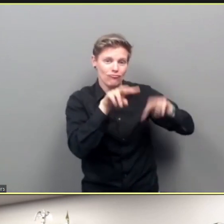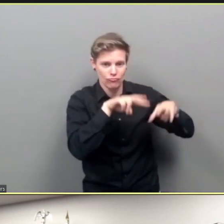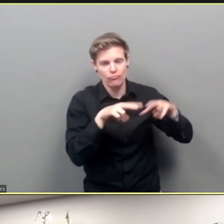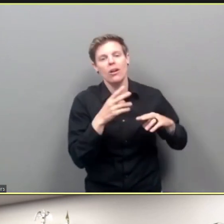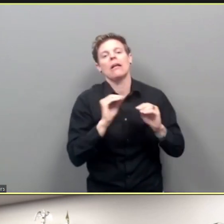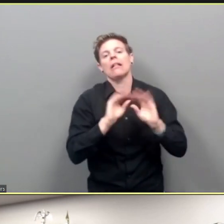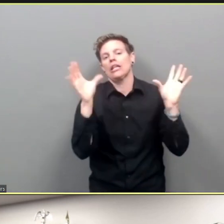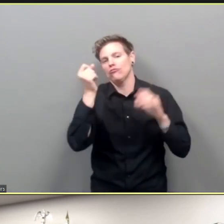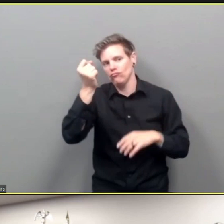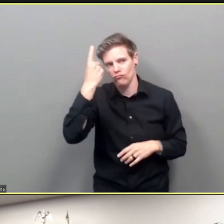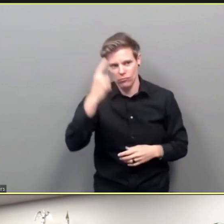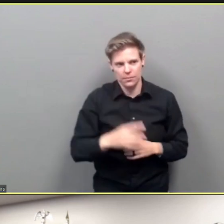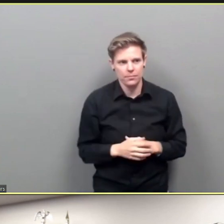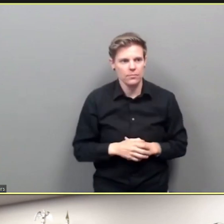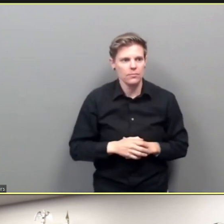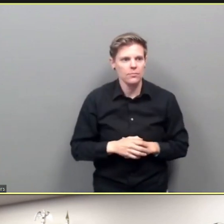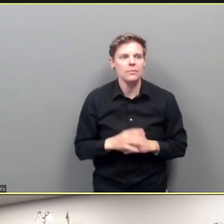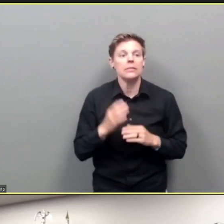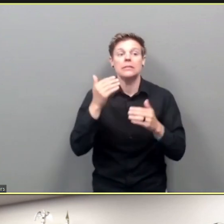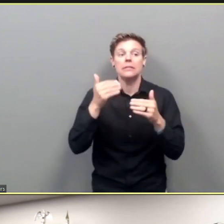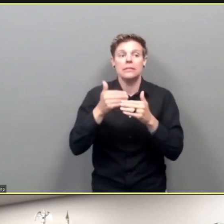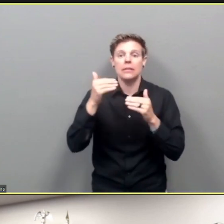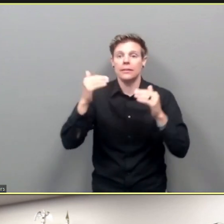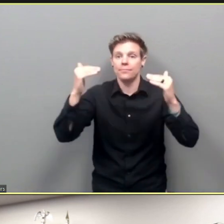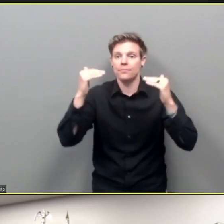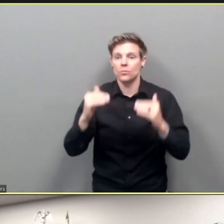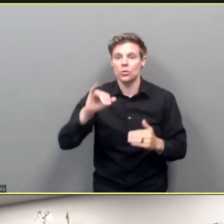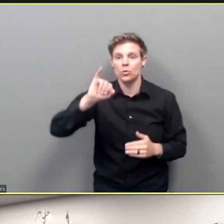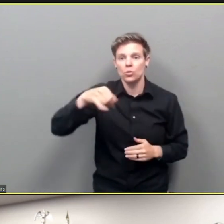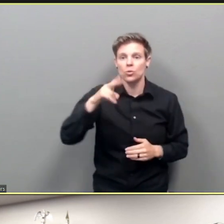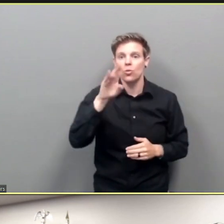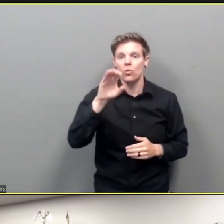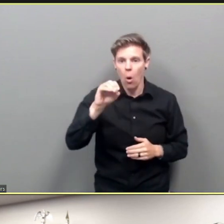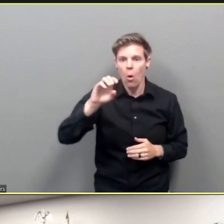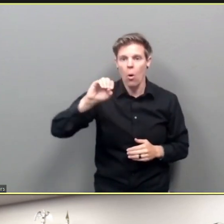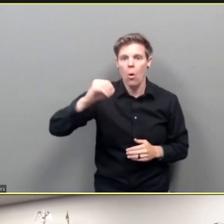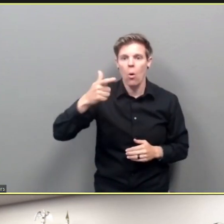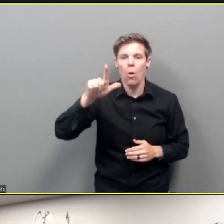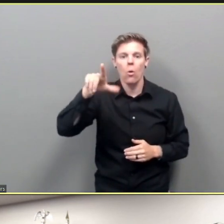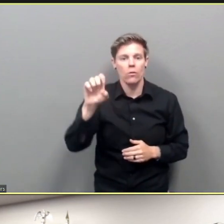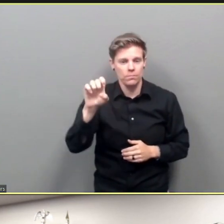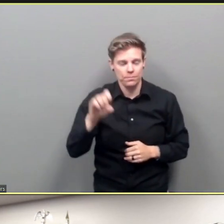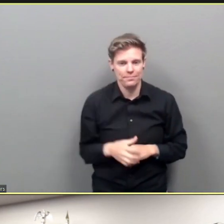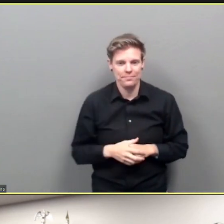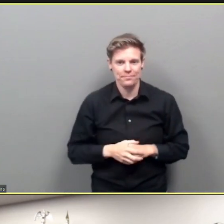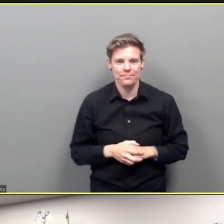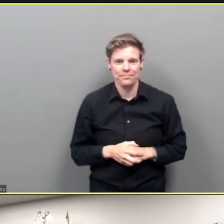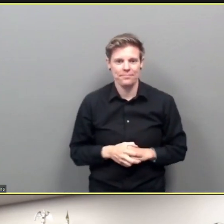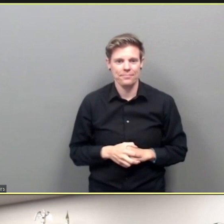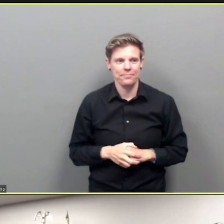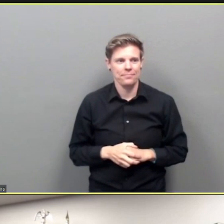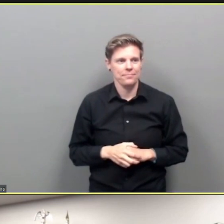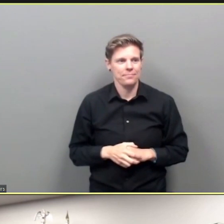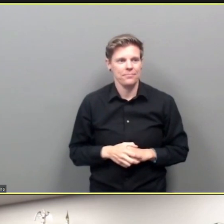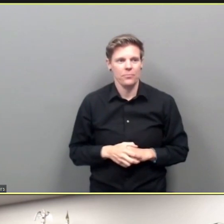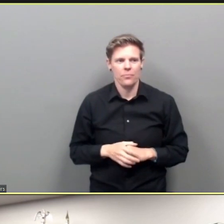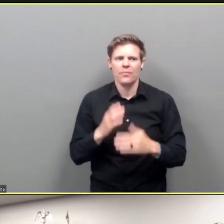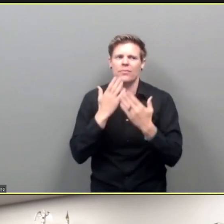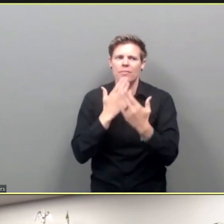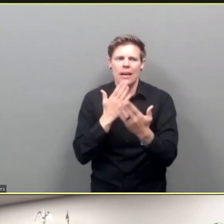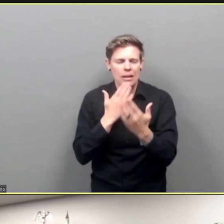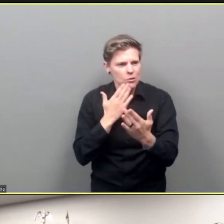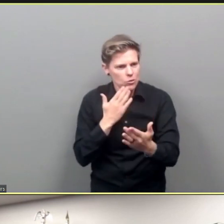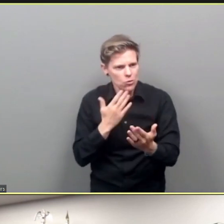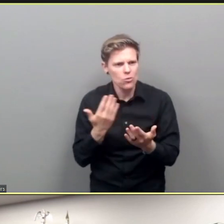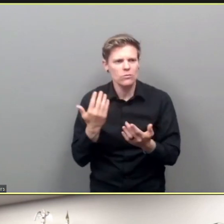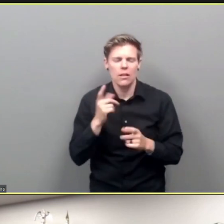we'll turn to Juno Ogle. Juno, you are unmuted. Thank you again for taking our questions today. Juno